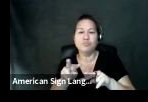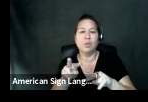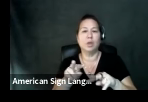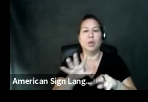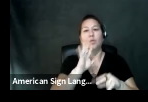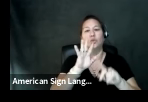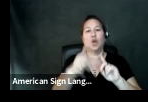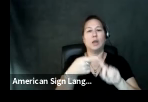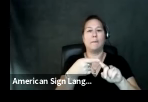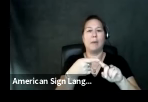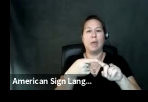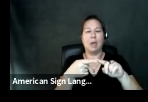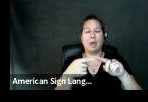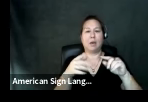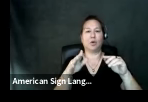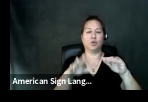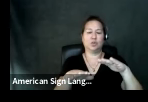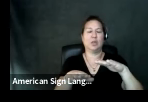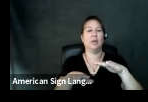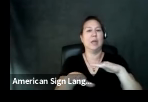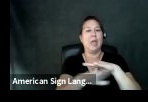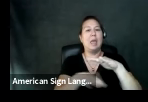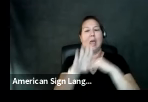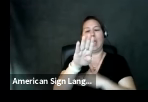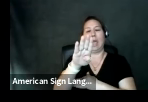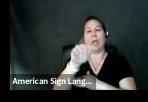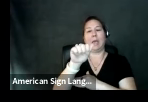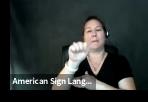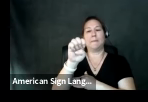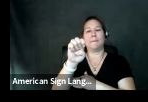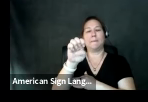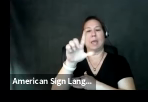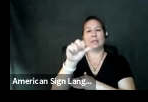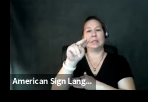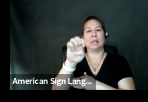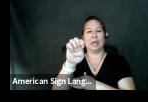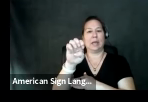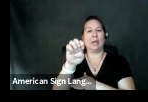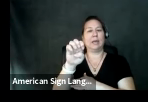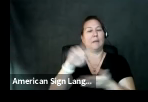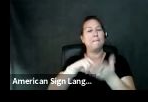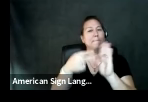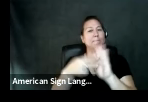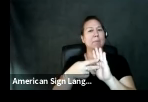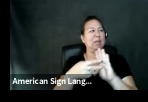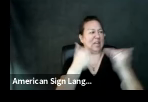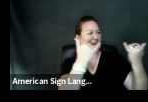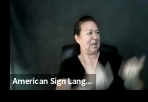and then also have measurable goals. So a baseline is, where is that student currently at right now? And then